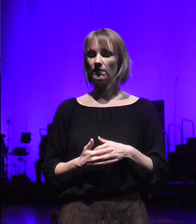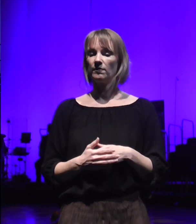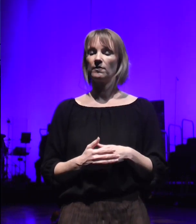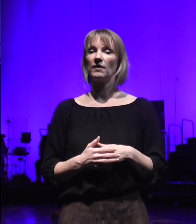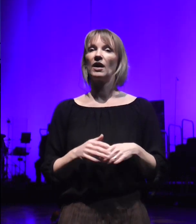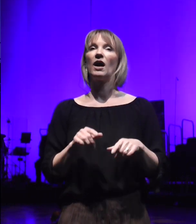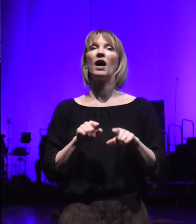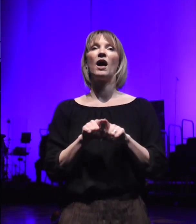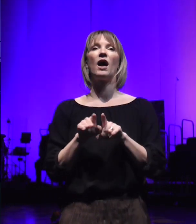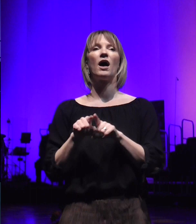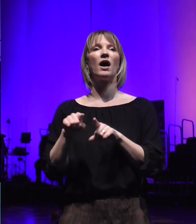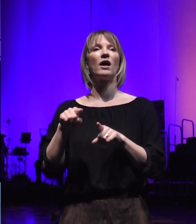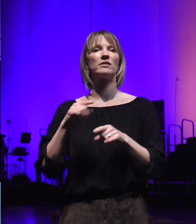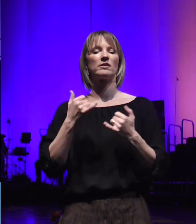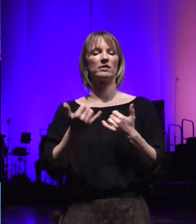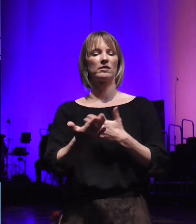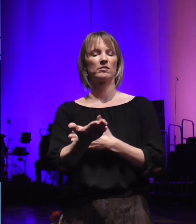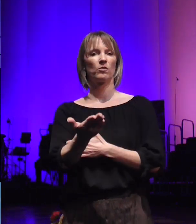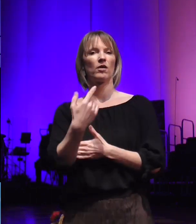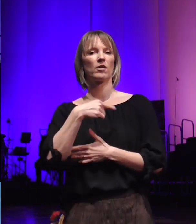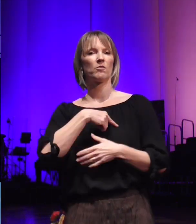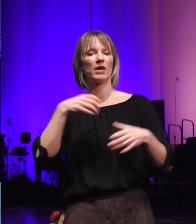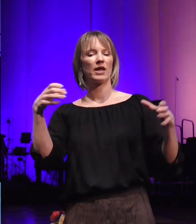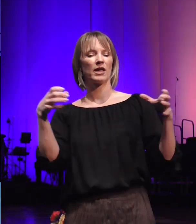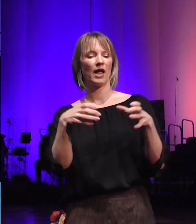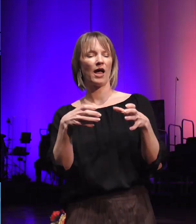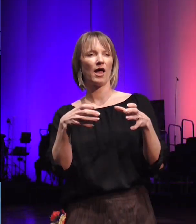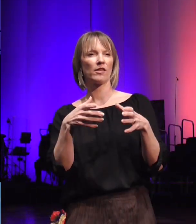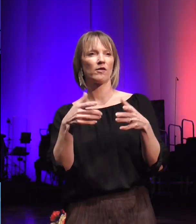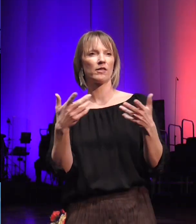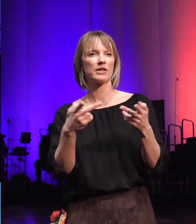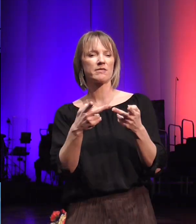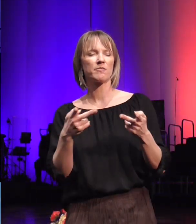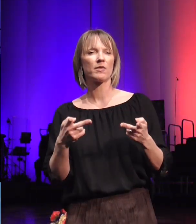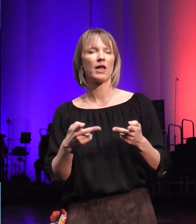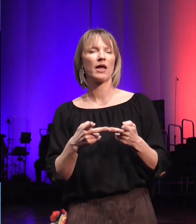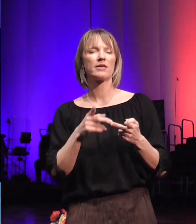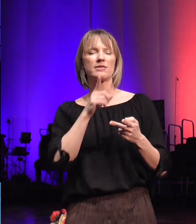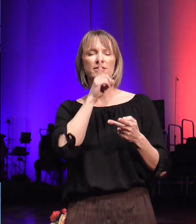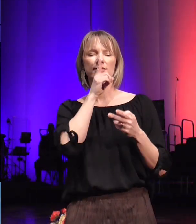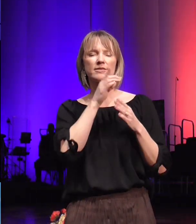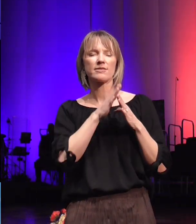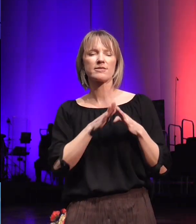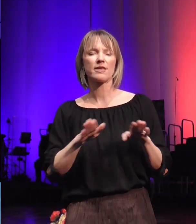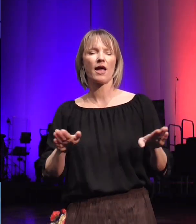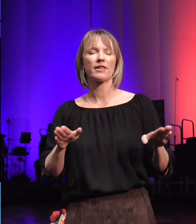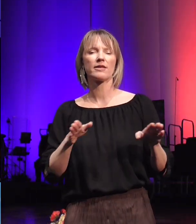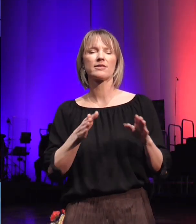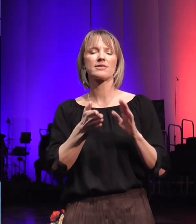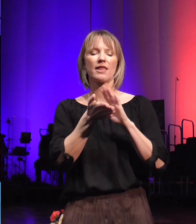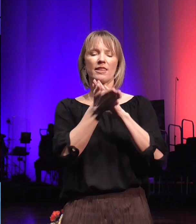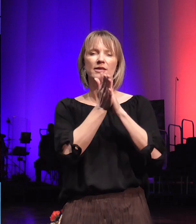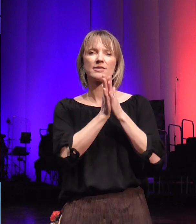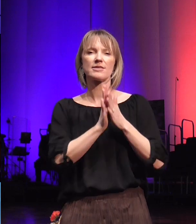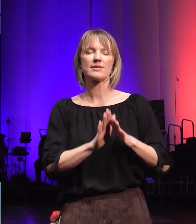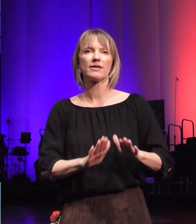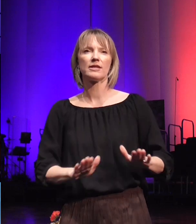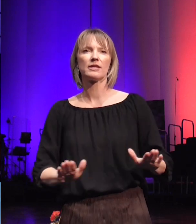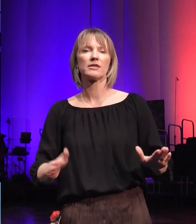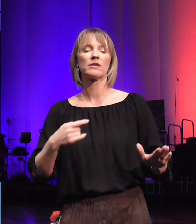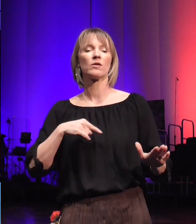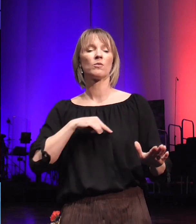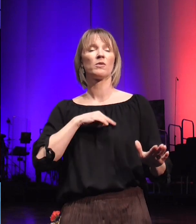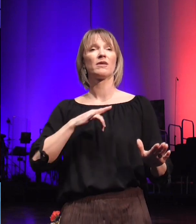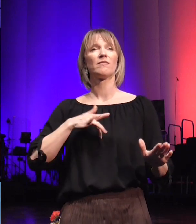As we gather in this place this morning, in the silence, in the stillness, we feel that presence